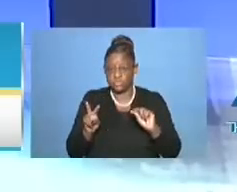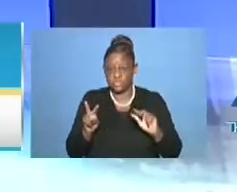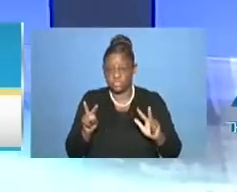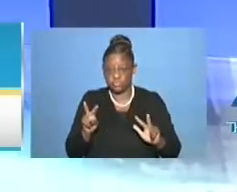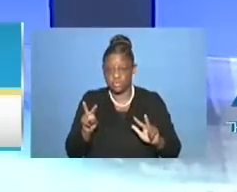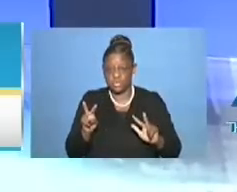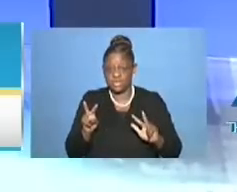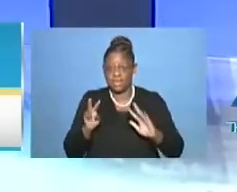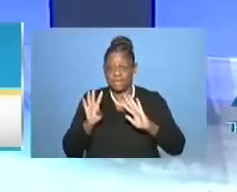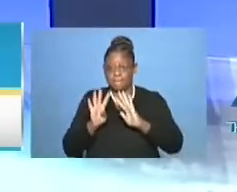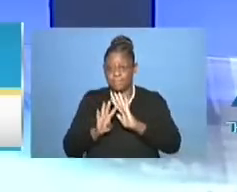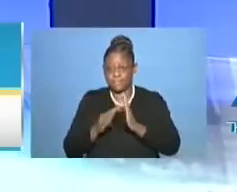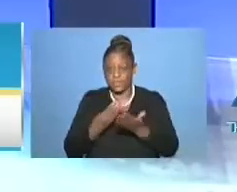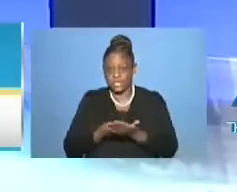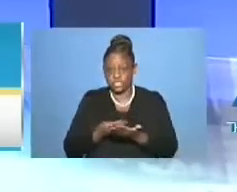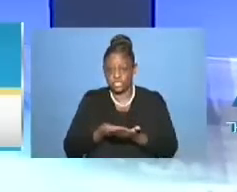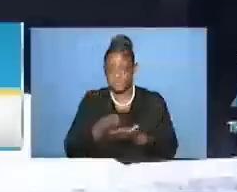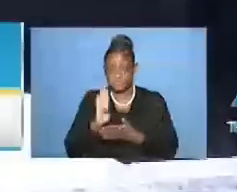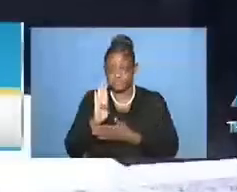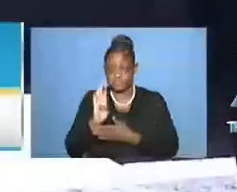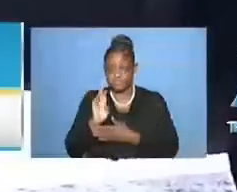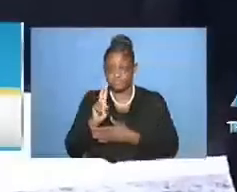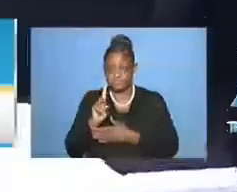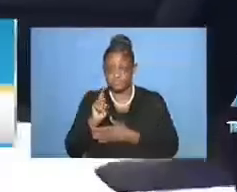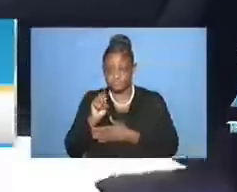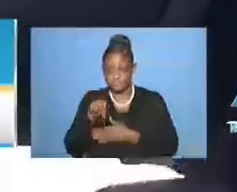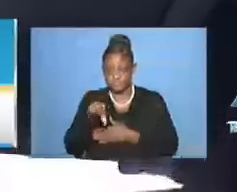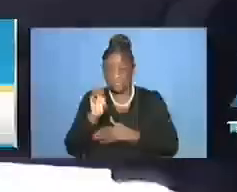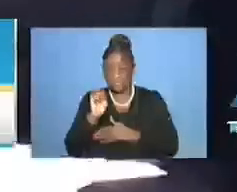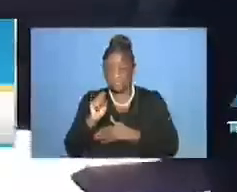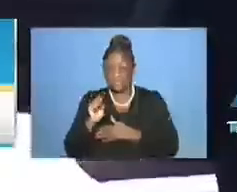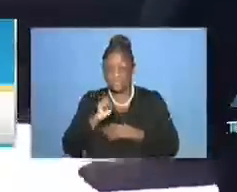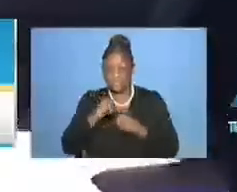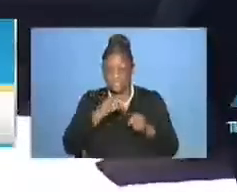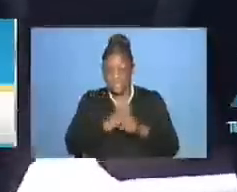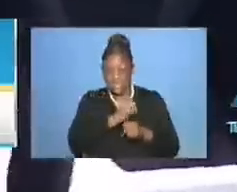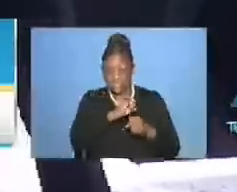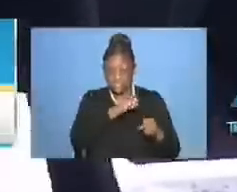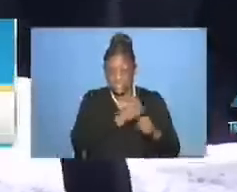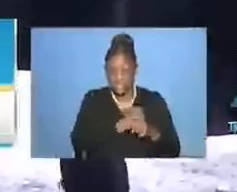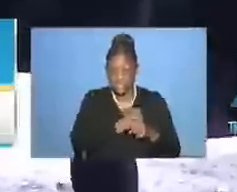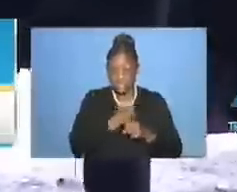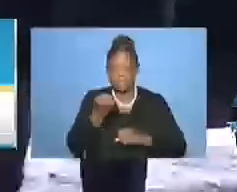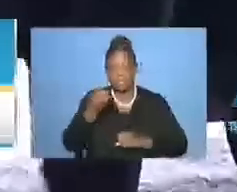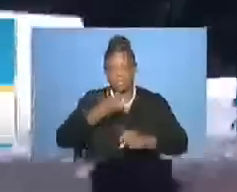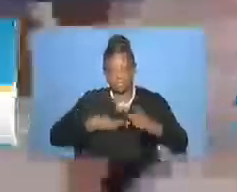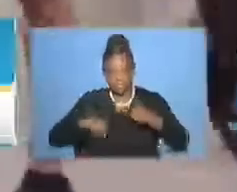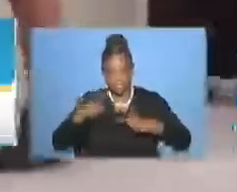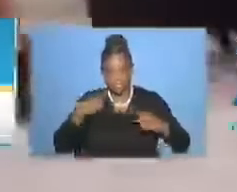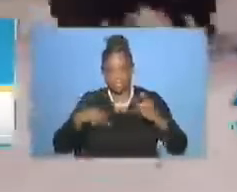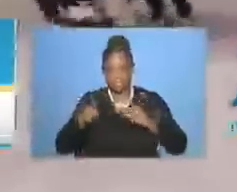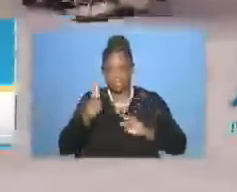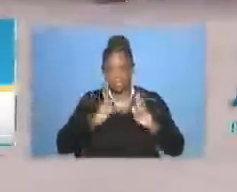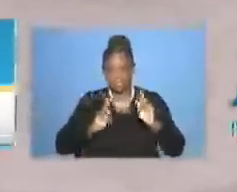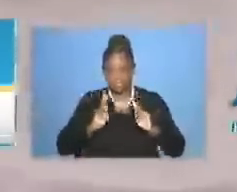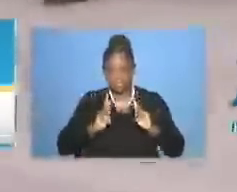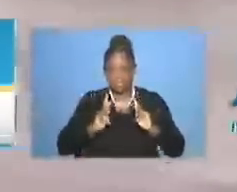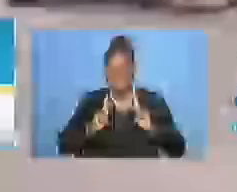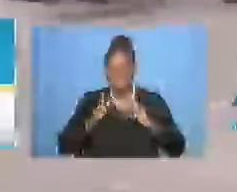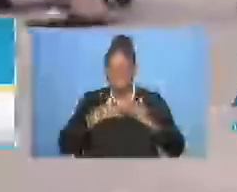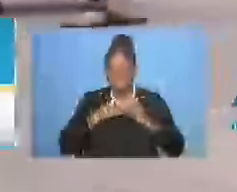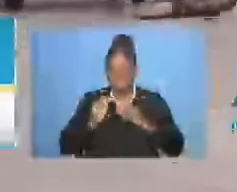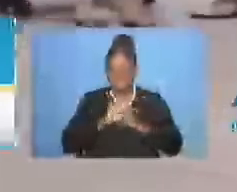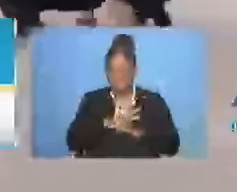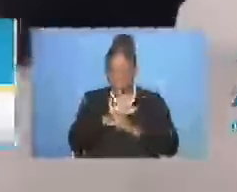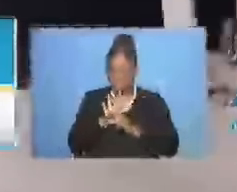2022-2023 budgetary period. Year over year, total stopover visitors remained strong as COVID-19 protocols